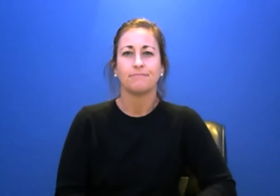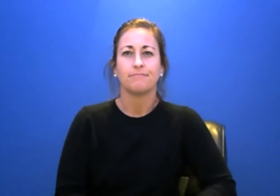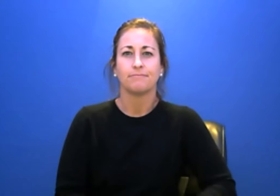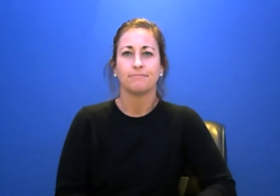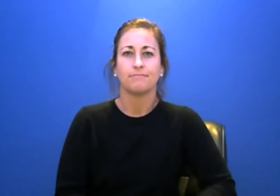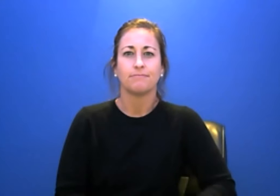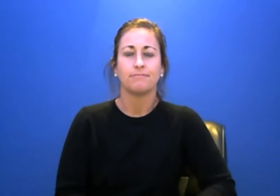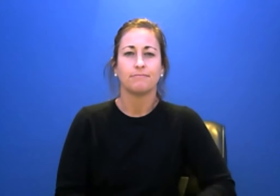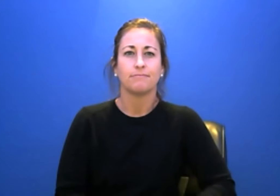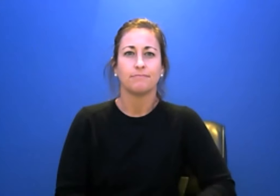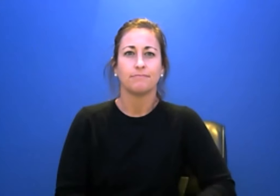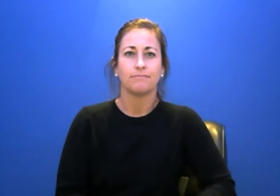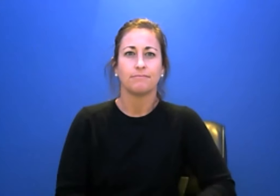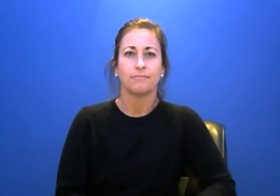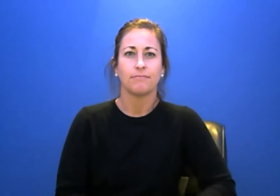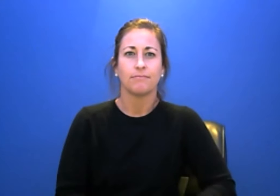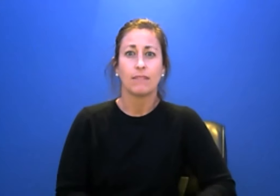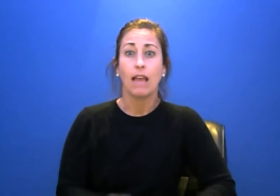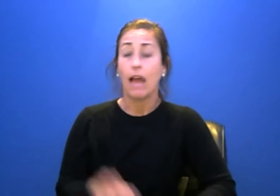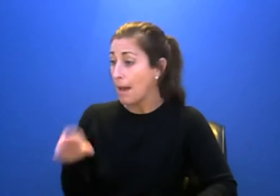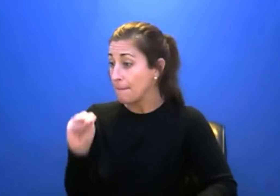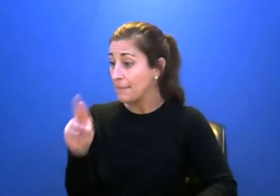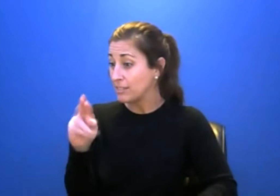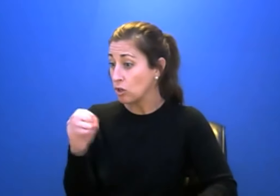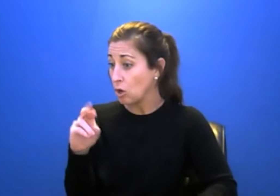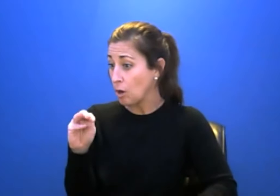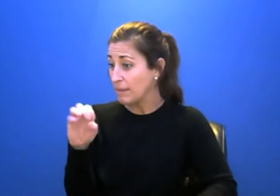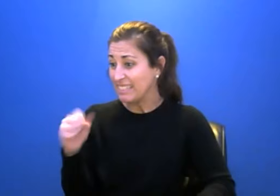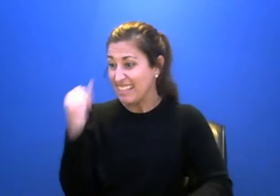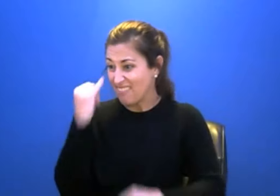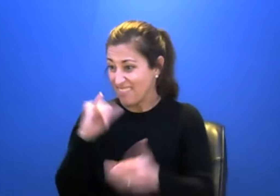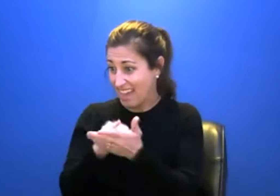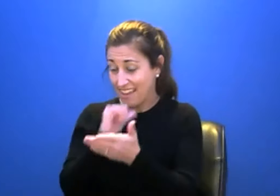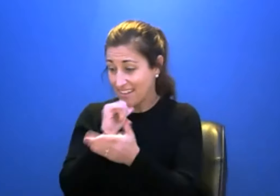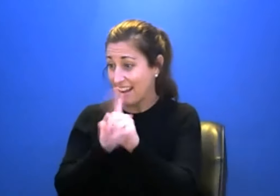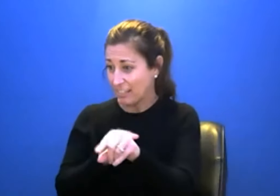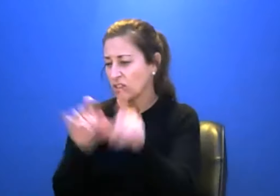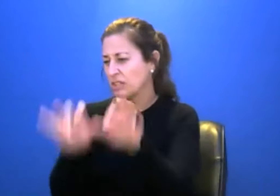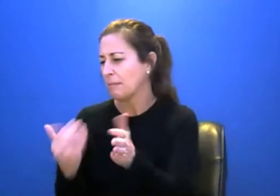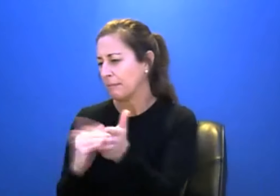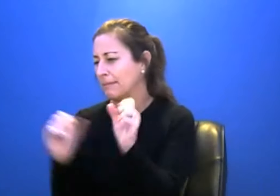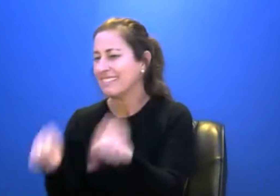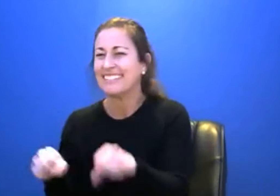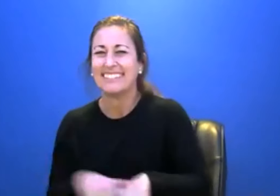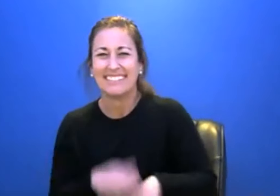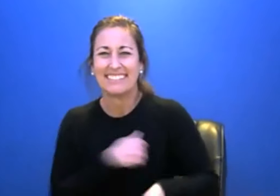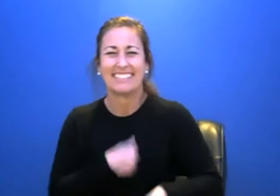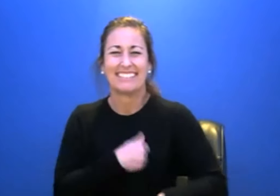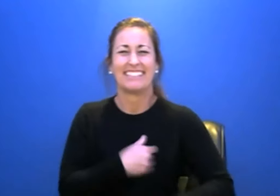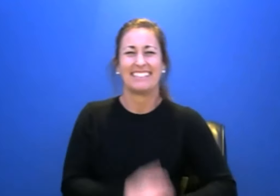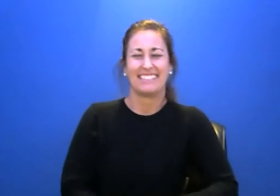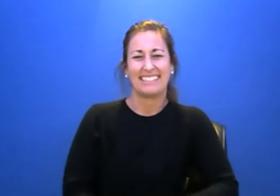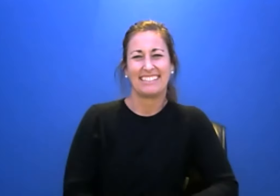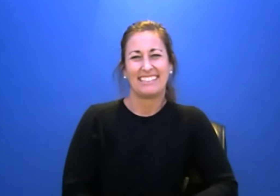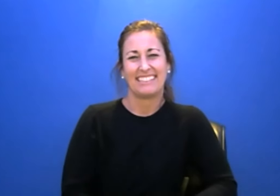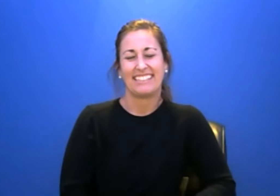And Mr. Hermes, if I didn't answer the question, you can pop another question in the chat and I'll be sure that we get an